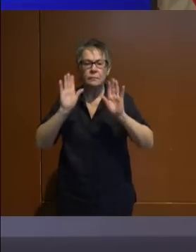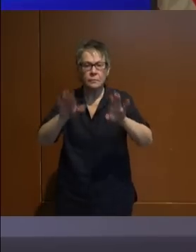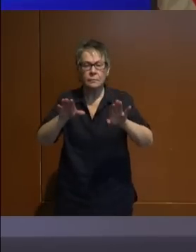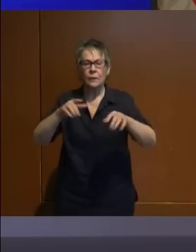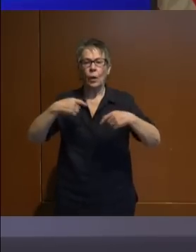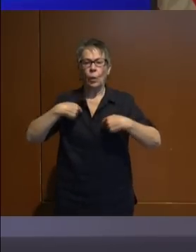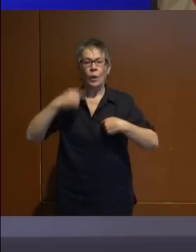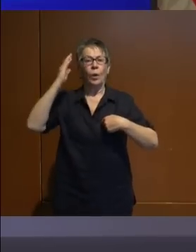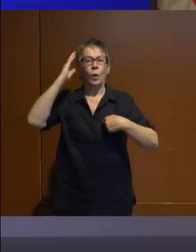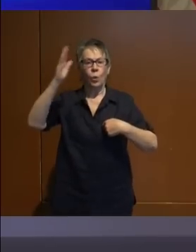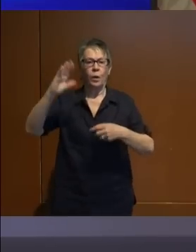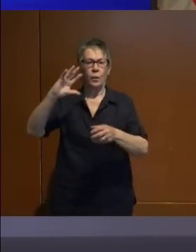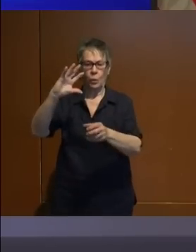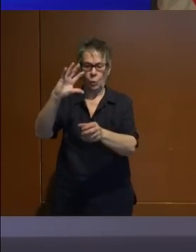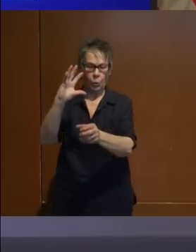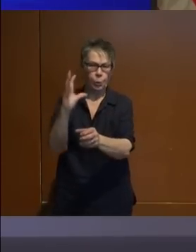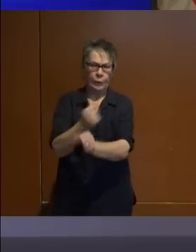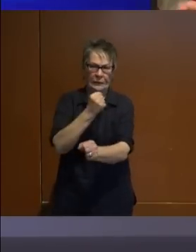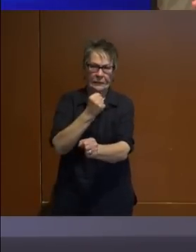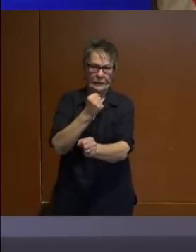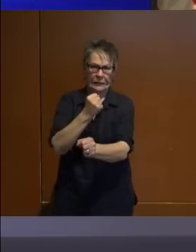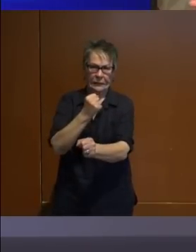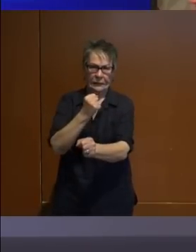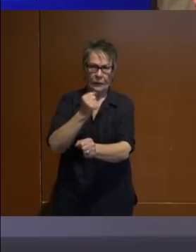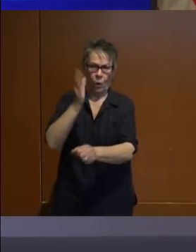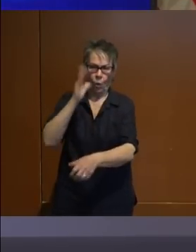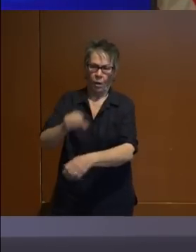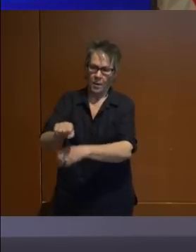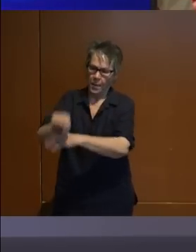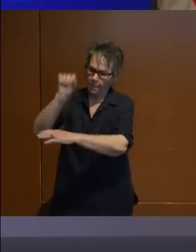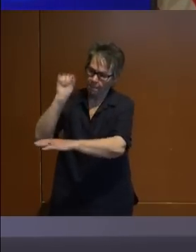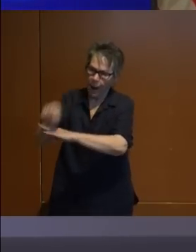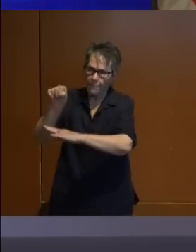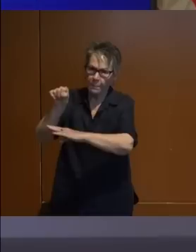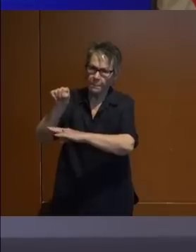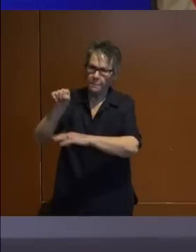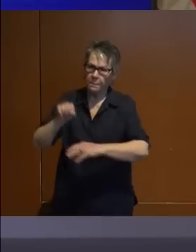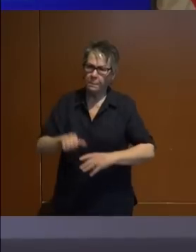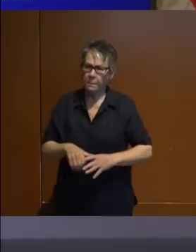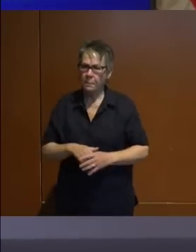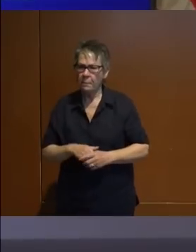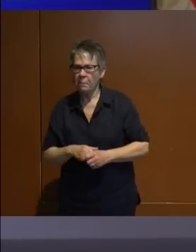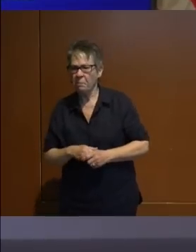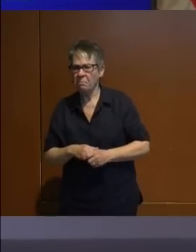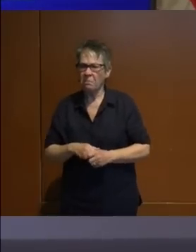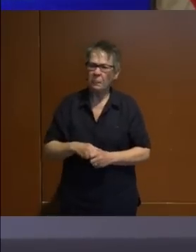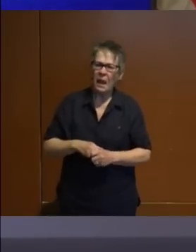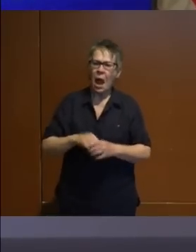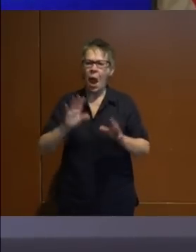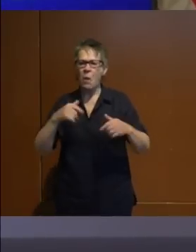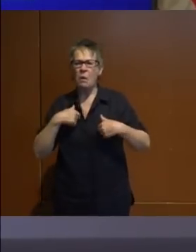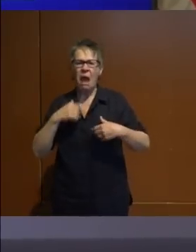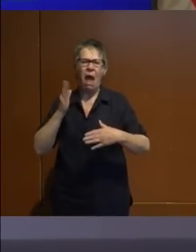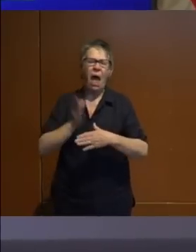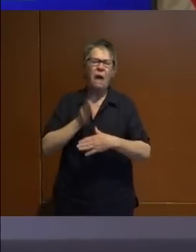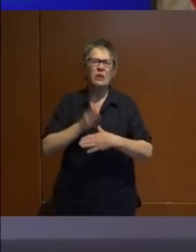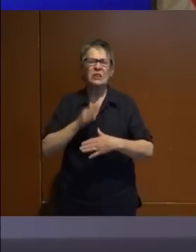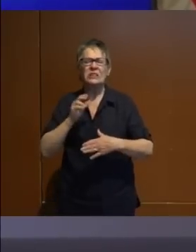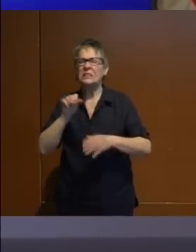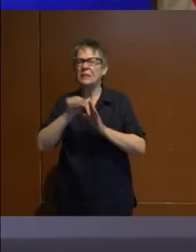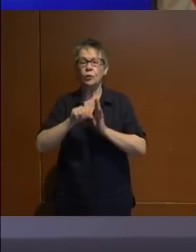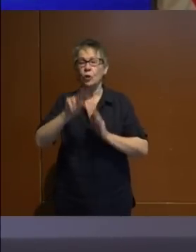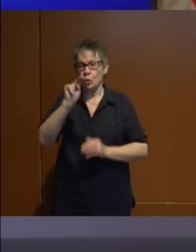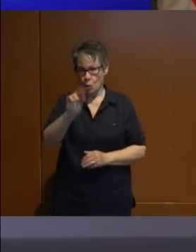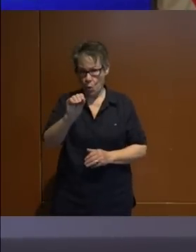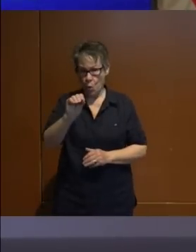share, each and every one of us. And again, prove ourselves that we're not an average state. We know we're not. We're a